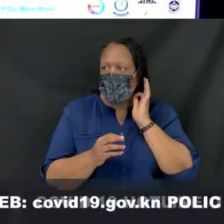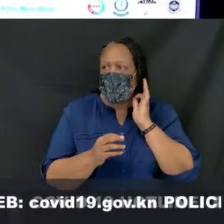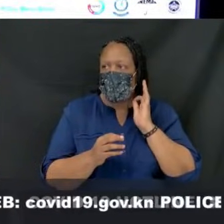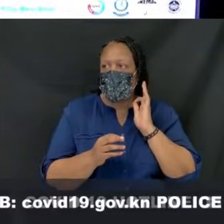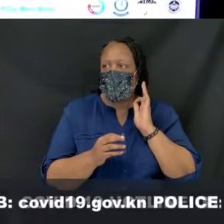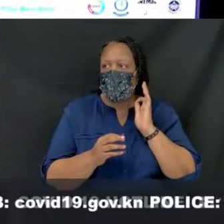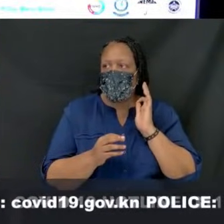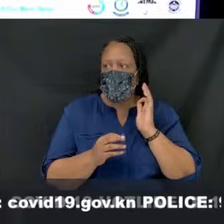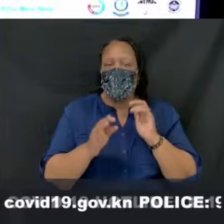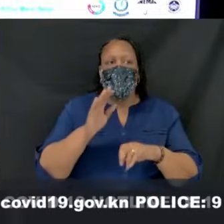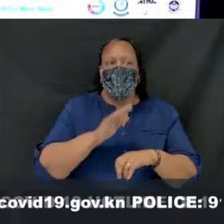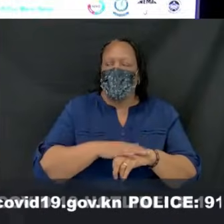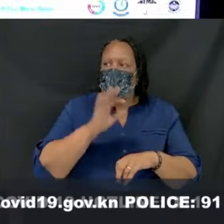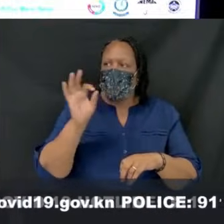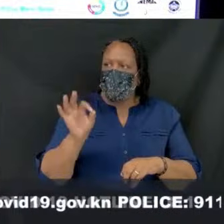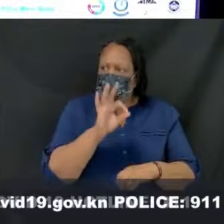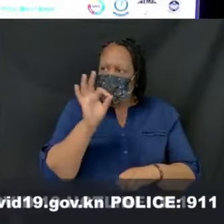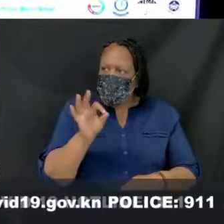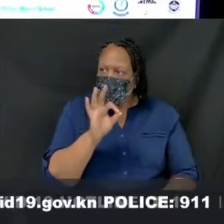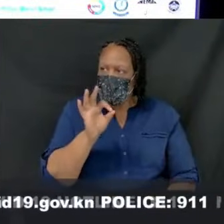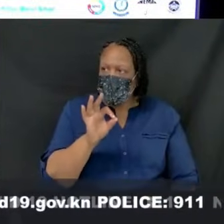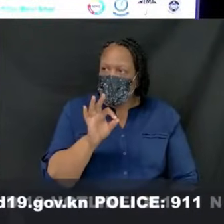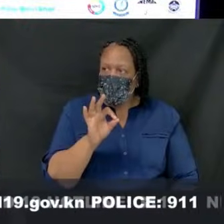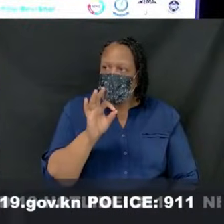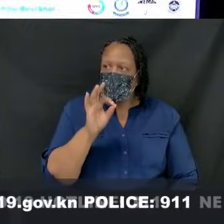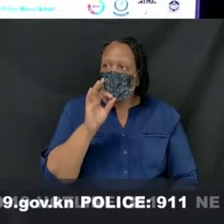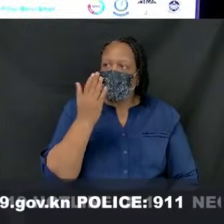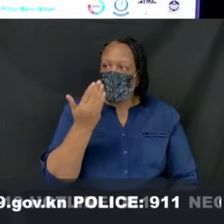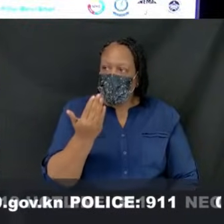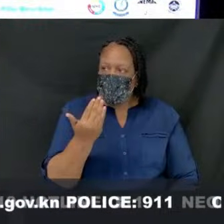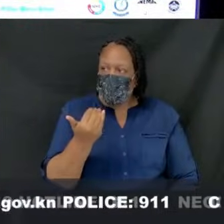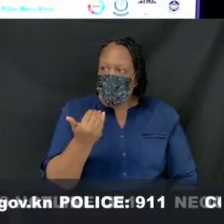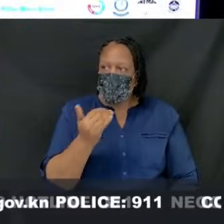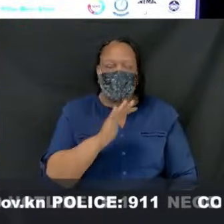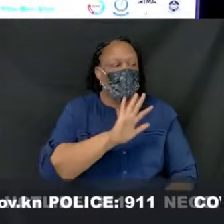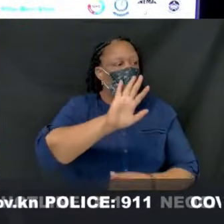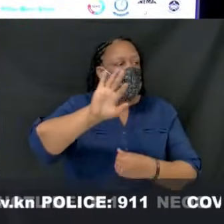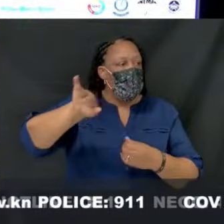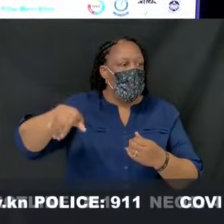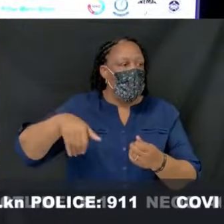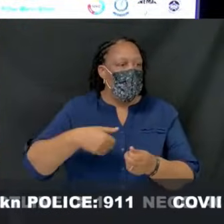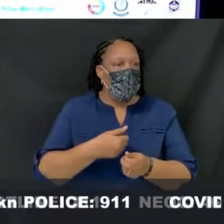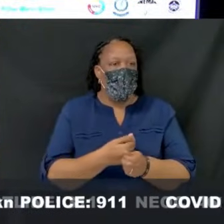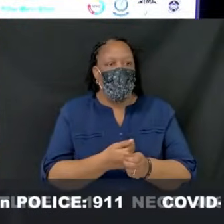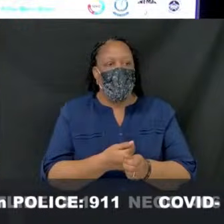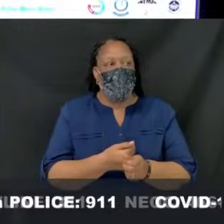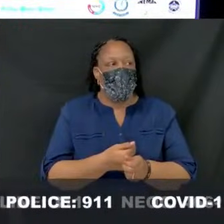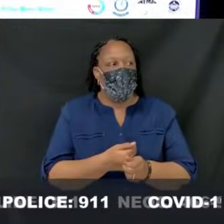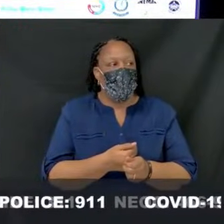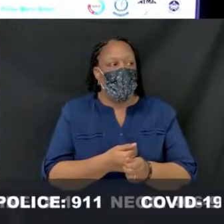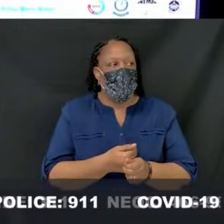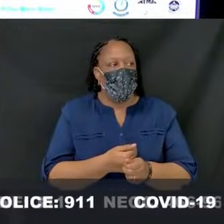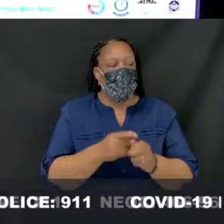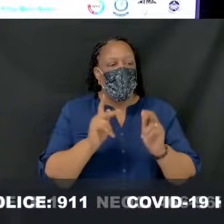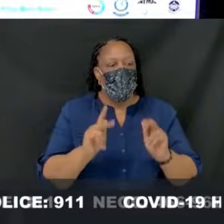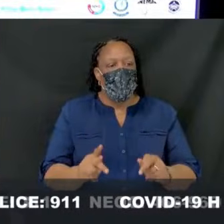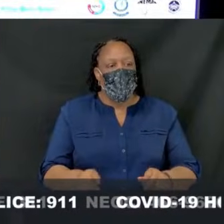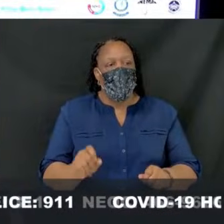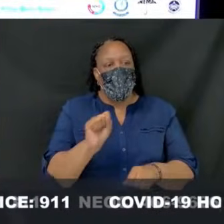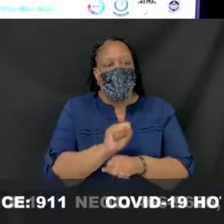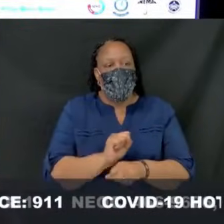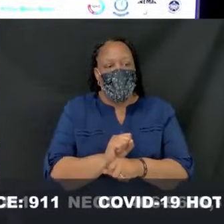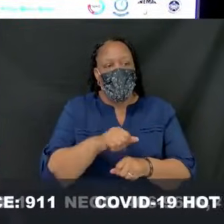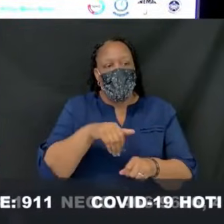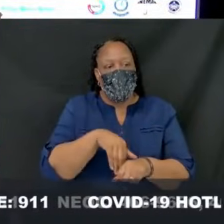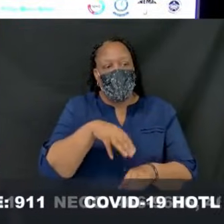15th, we will have a staff retreat. We are hoping to swim with the dolphins. We are hoping to do